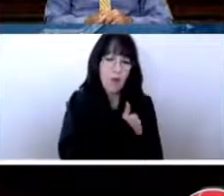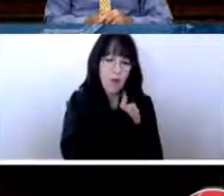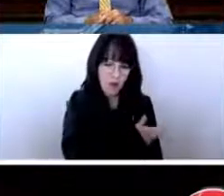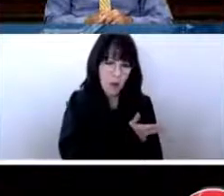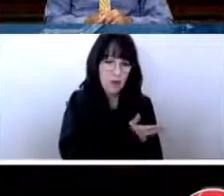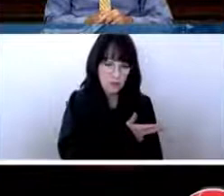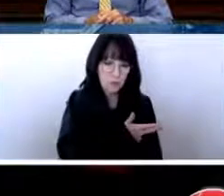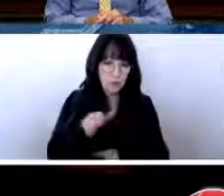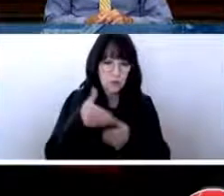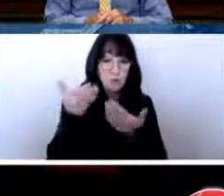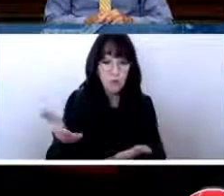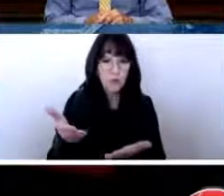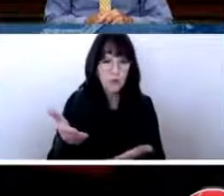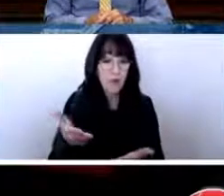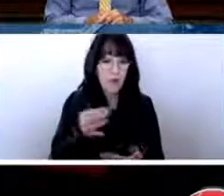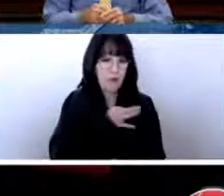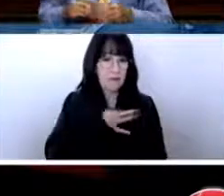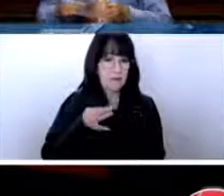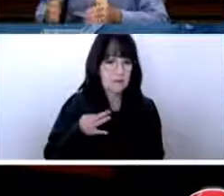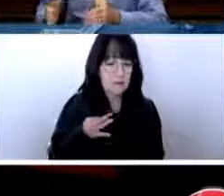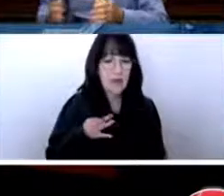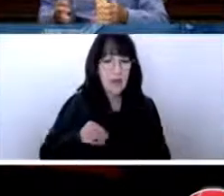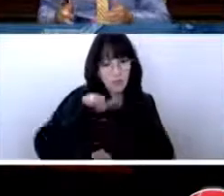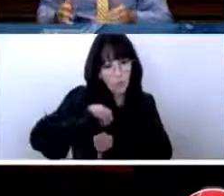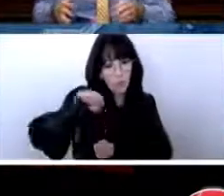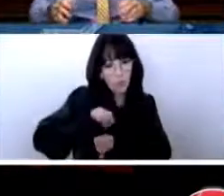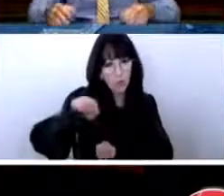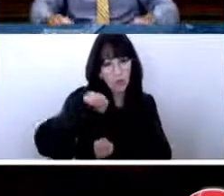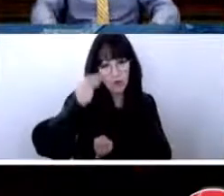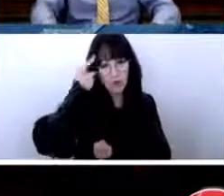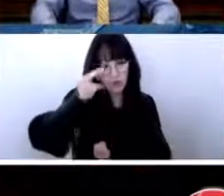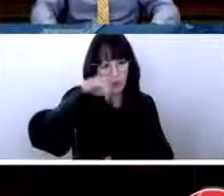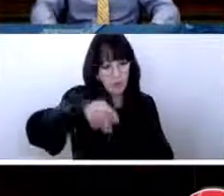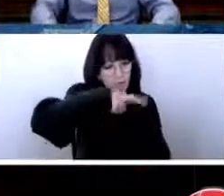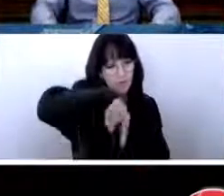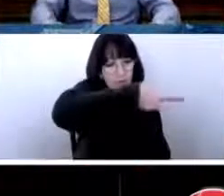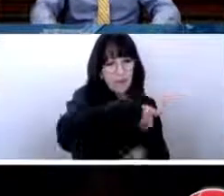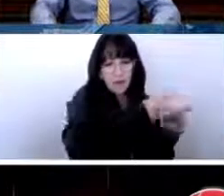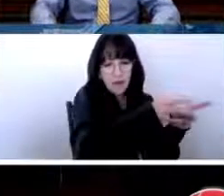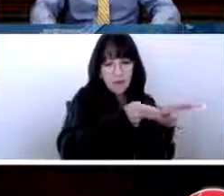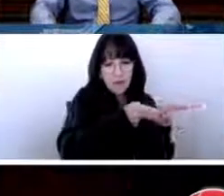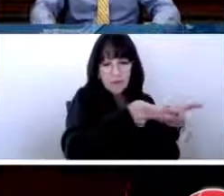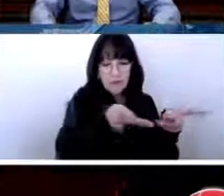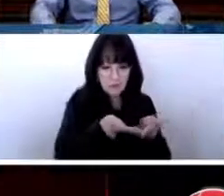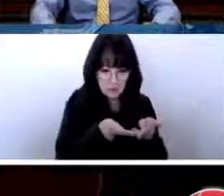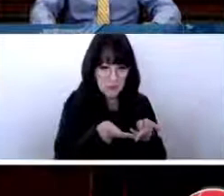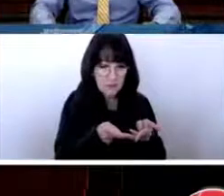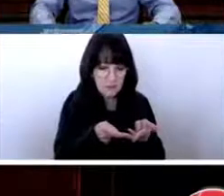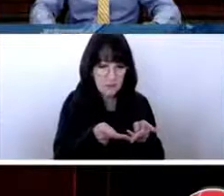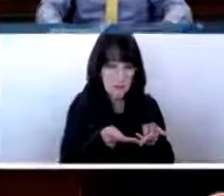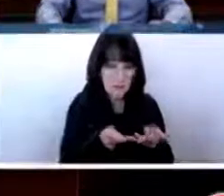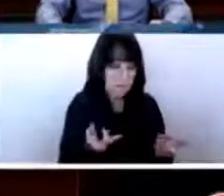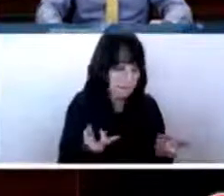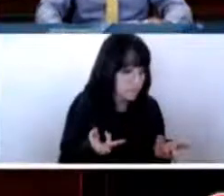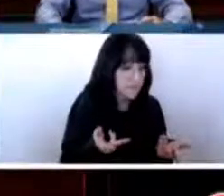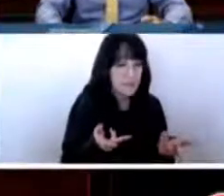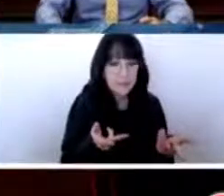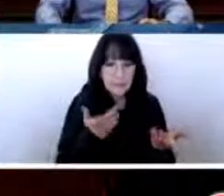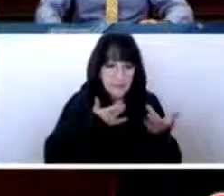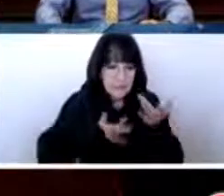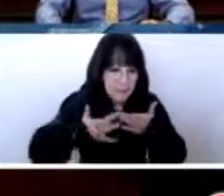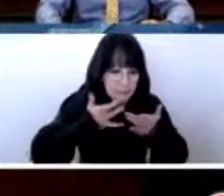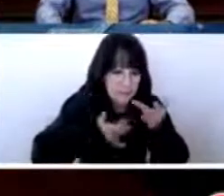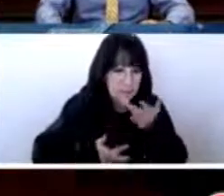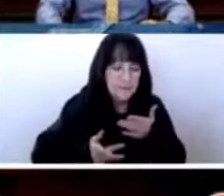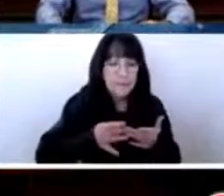acute care facilities, with the assurance that with adequate staffing, as